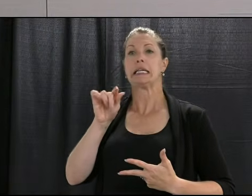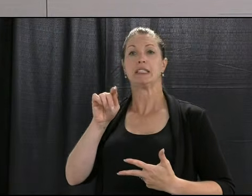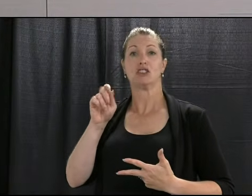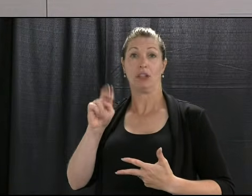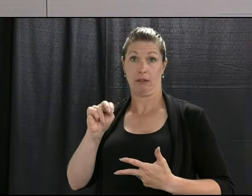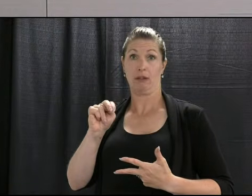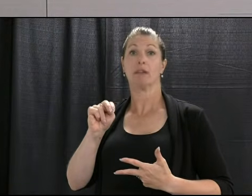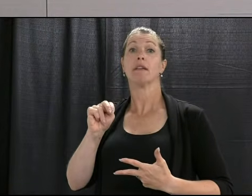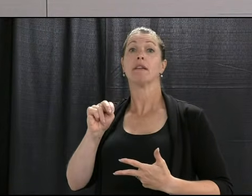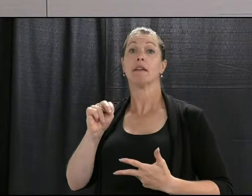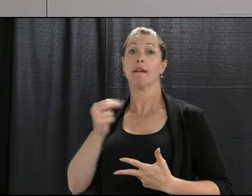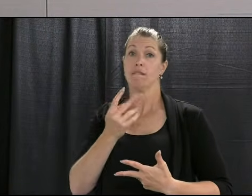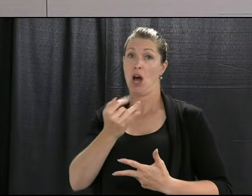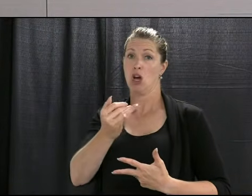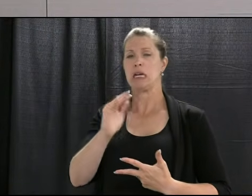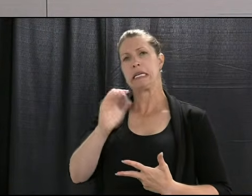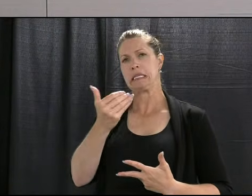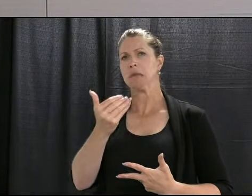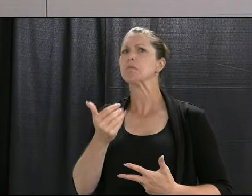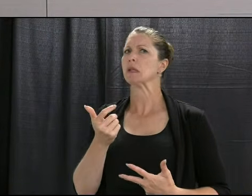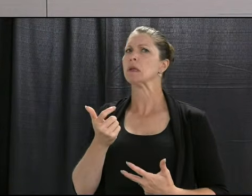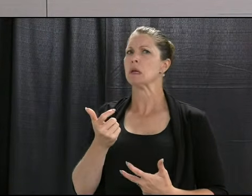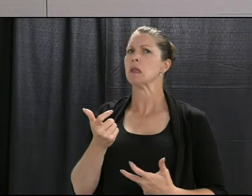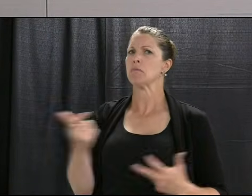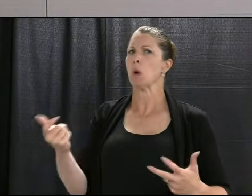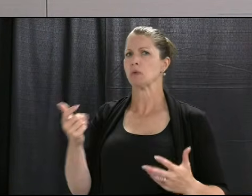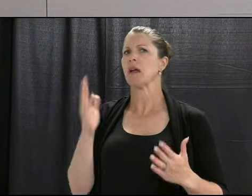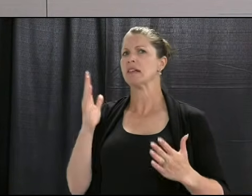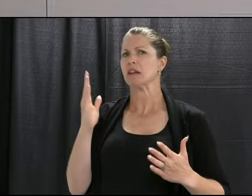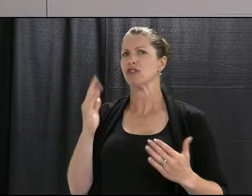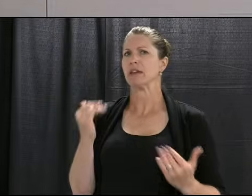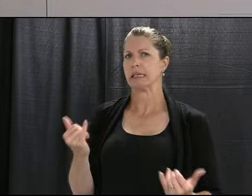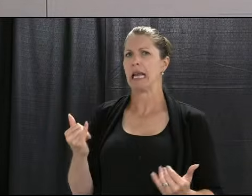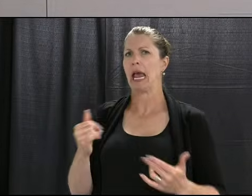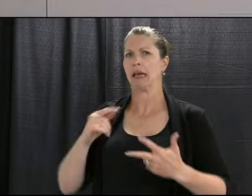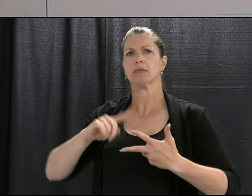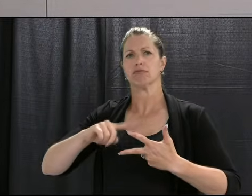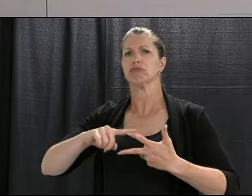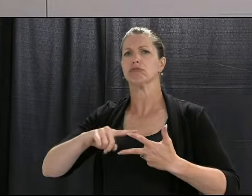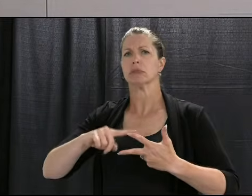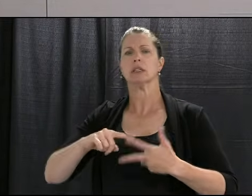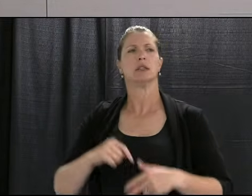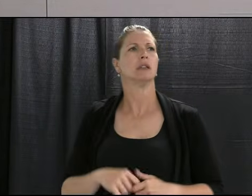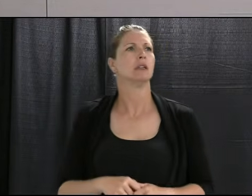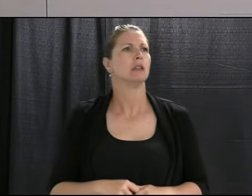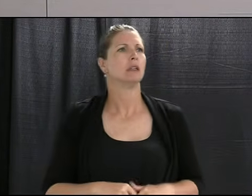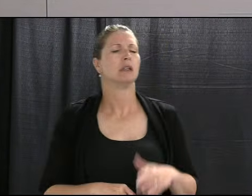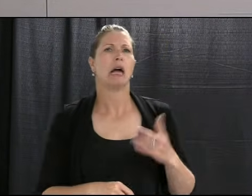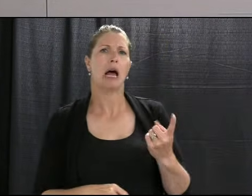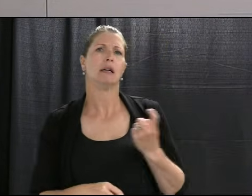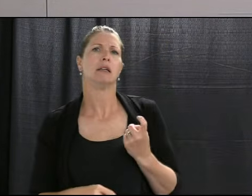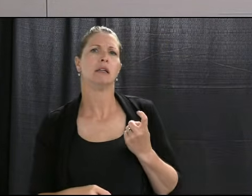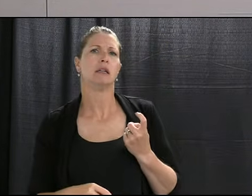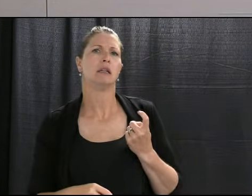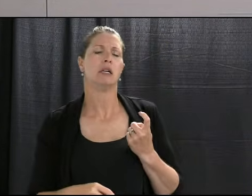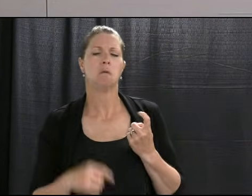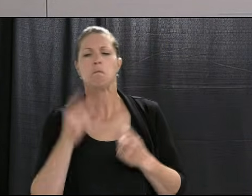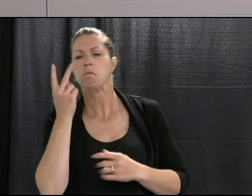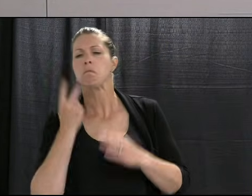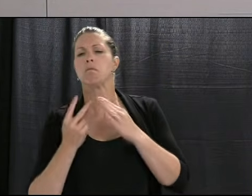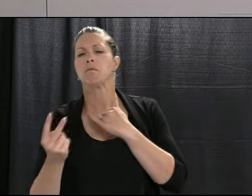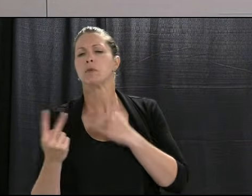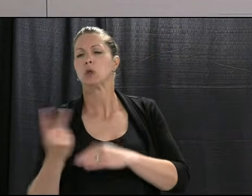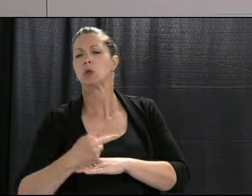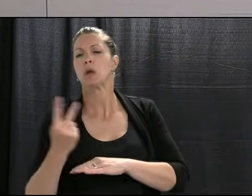it, certainly seems the one that needs the most attention today. I think that's fair to say. Is there any kind of outlook over the next few days of what